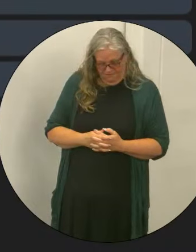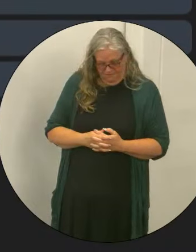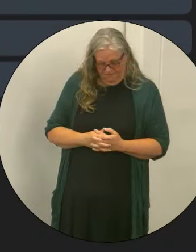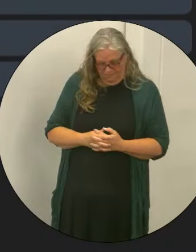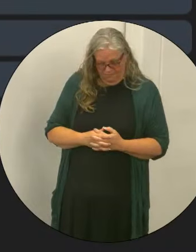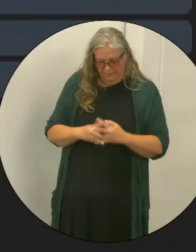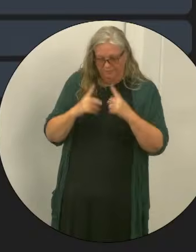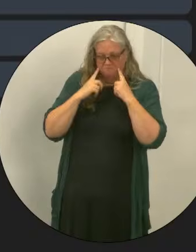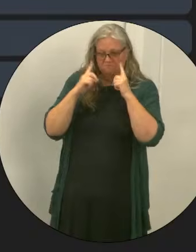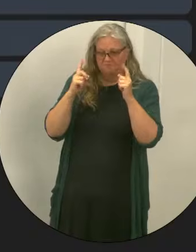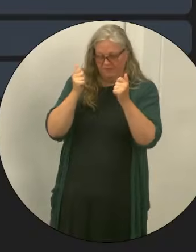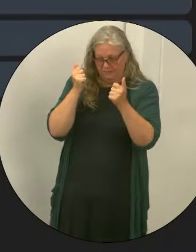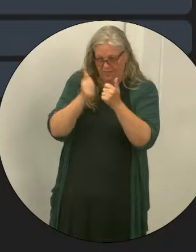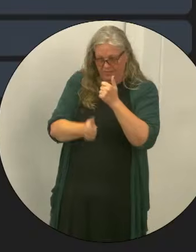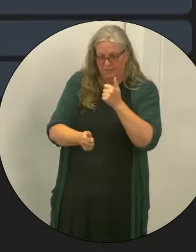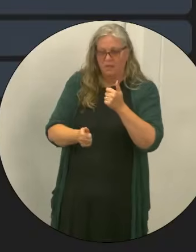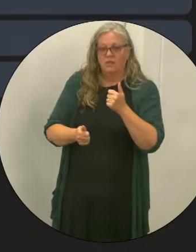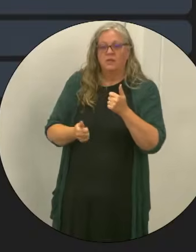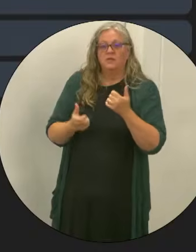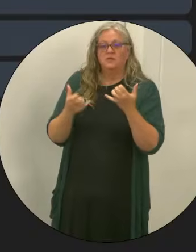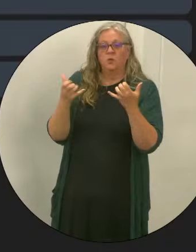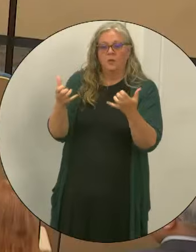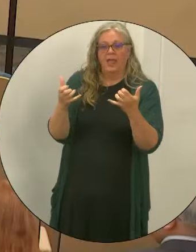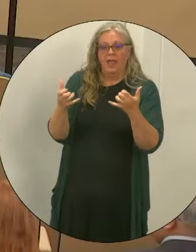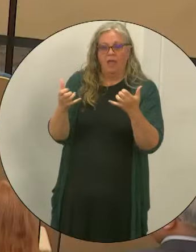Motion passes. Okay, so we have